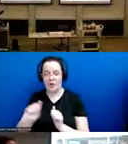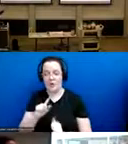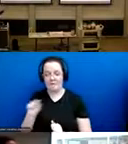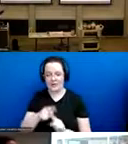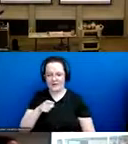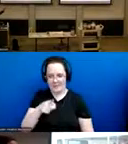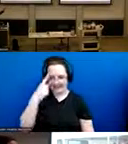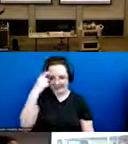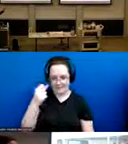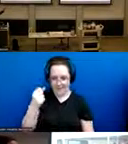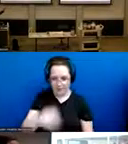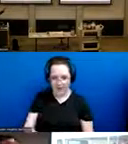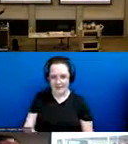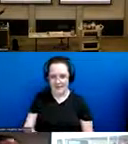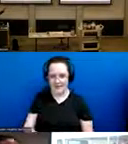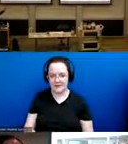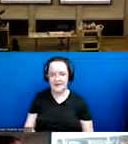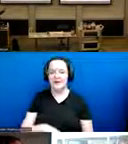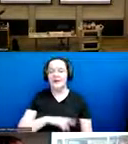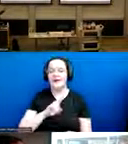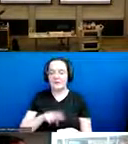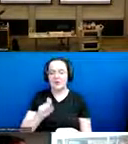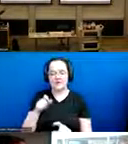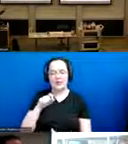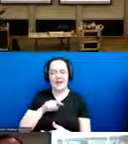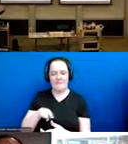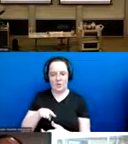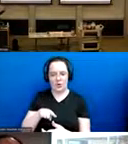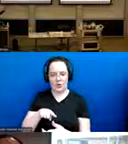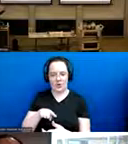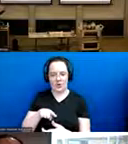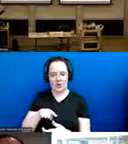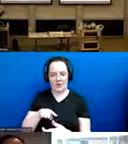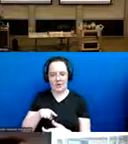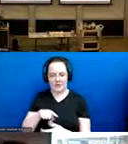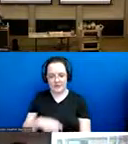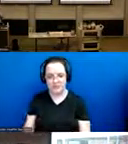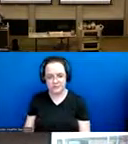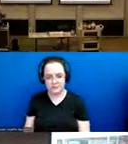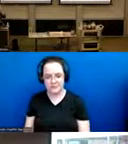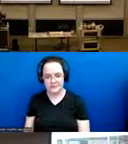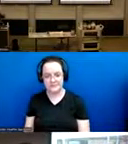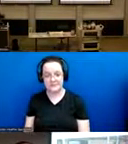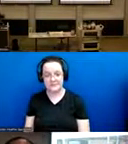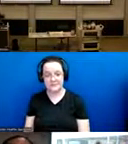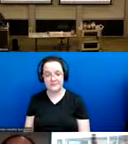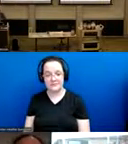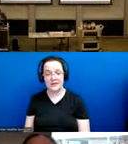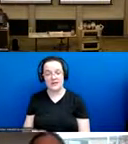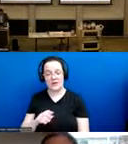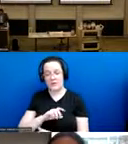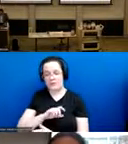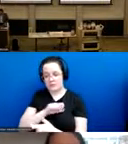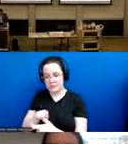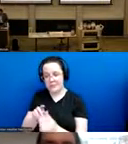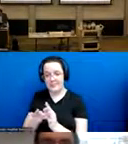what you need to do is to attenuate the input at the single photon level, so then these guys are also at the same. Okay, you put them in the fibers, and then